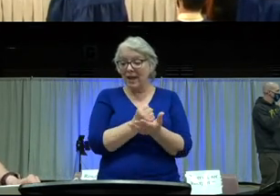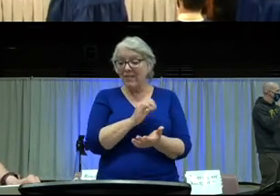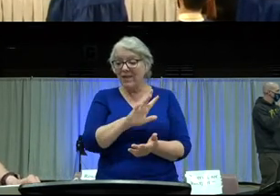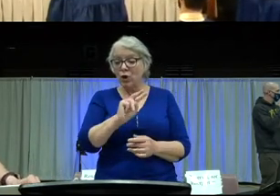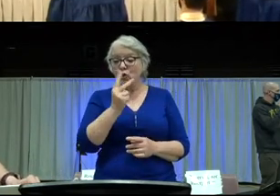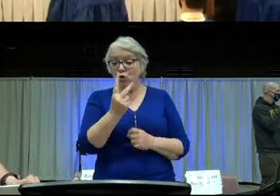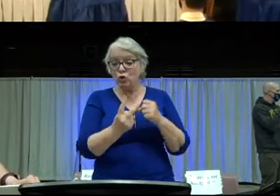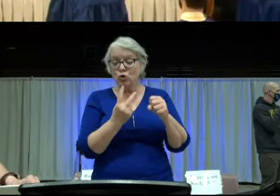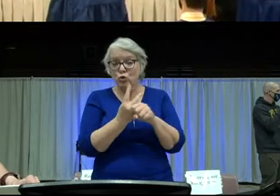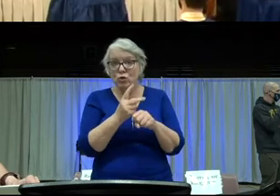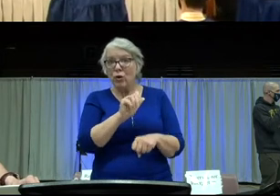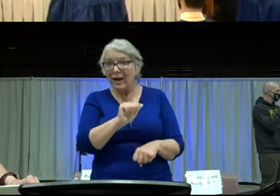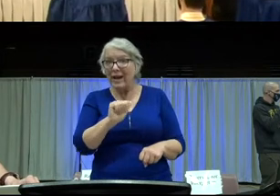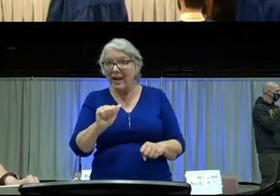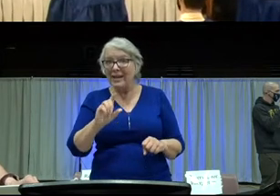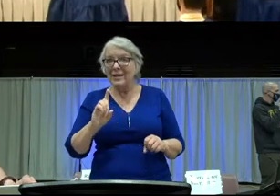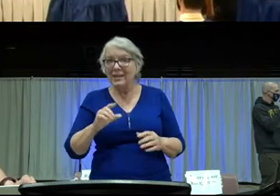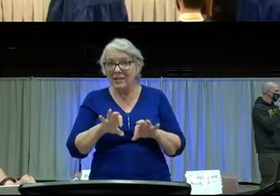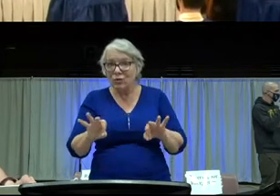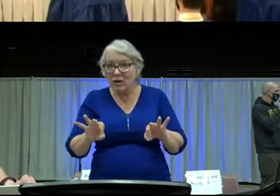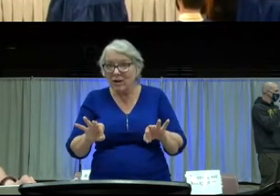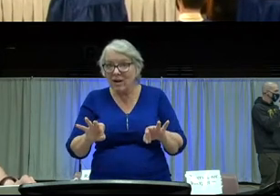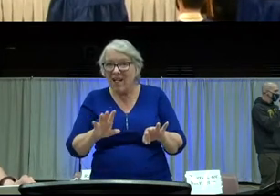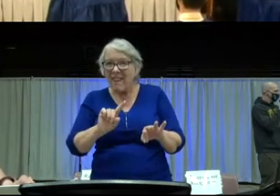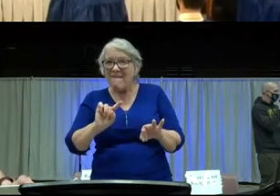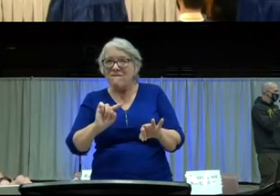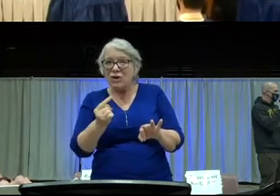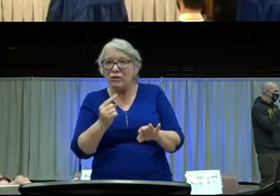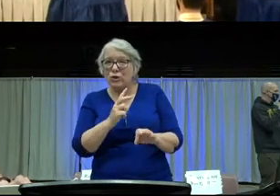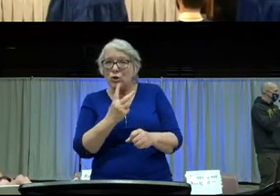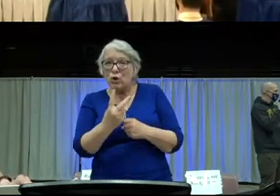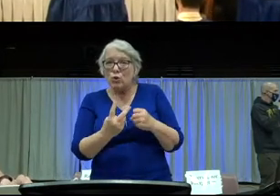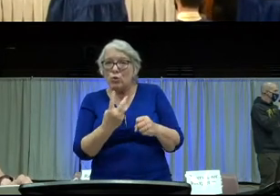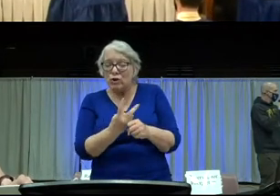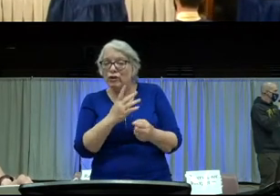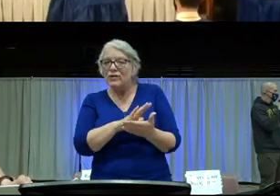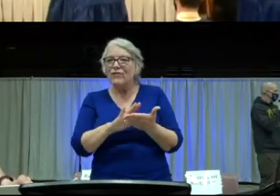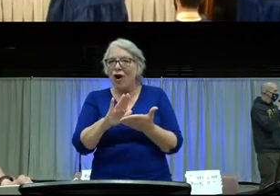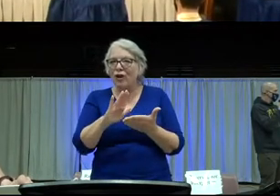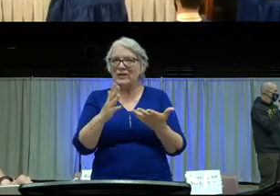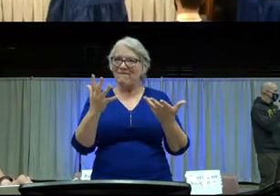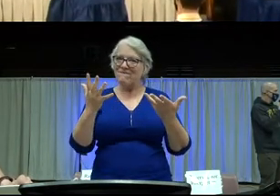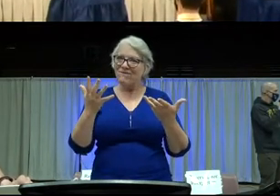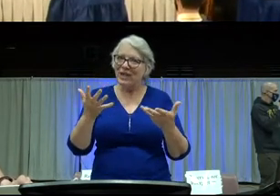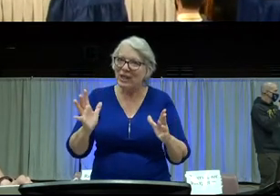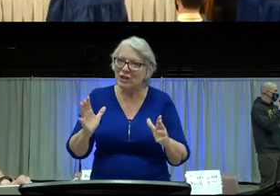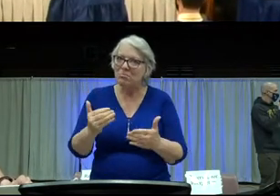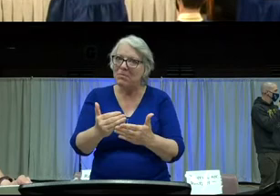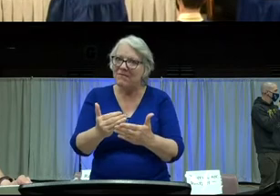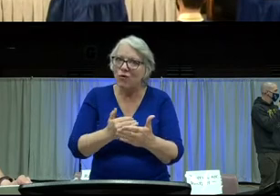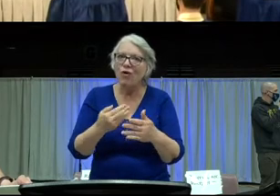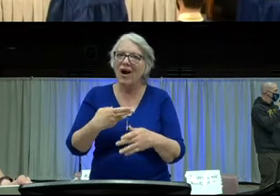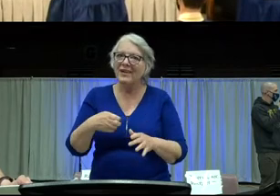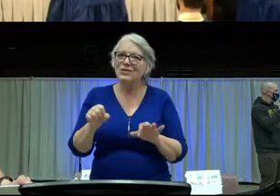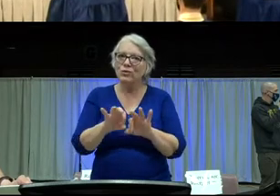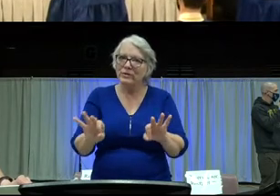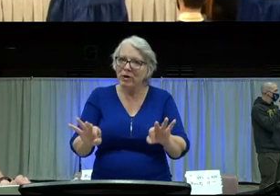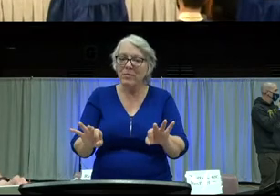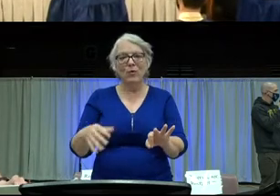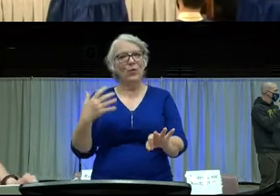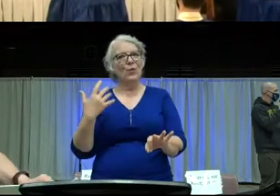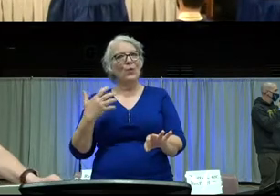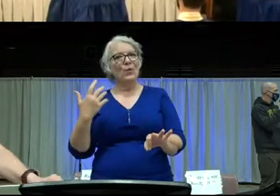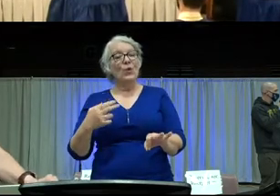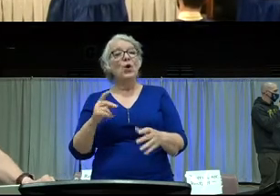have already completed their first 2 years of their college education before they got their high school diplomas. Will the